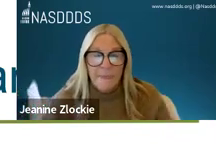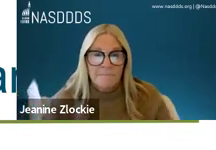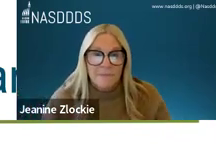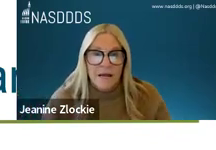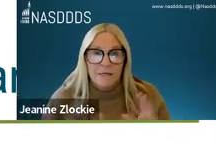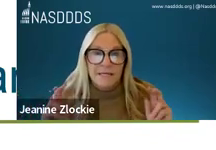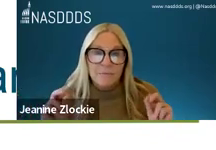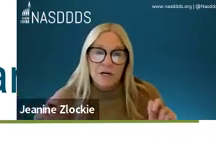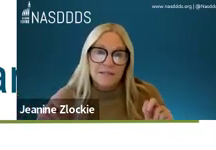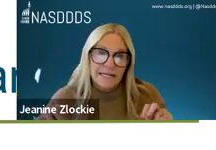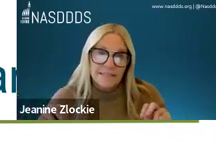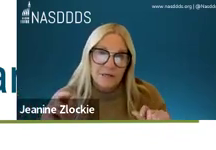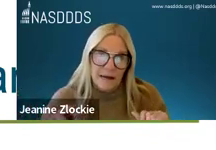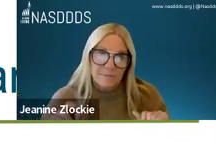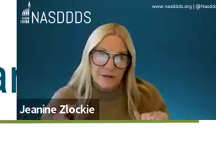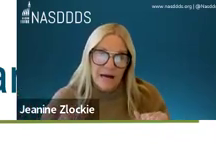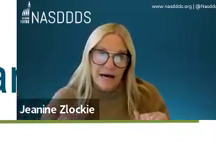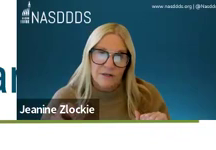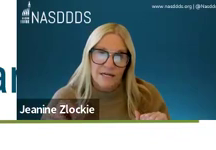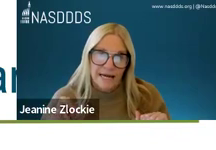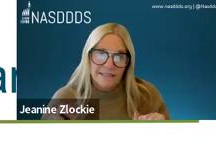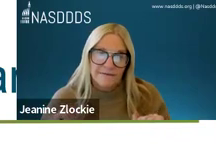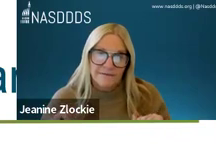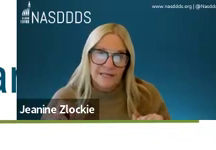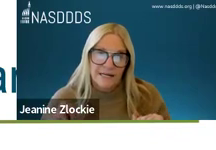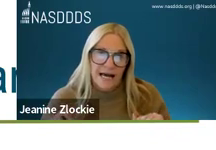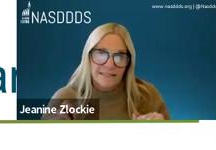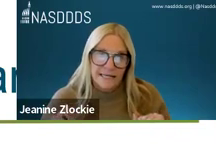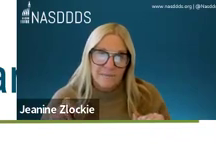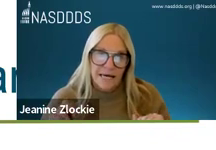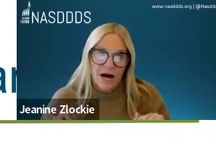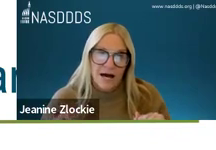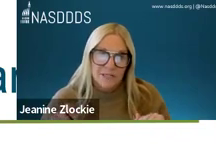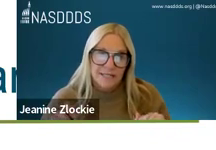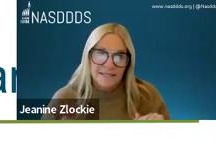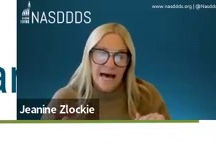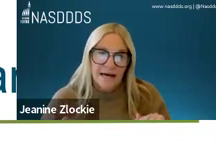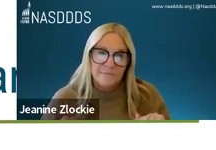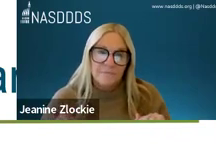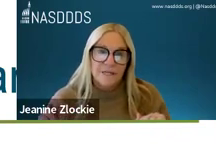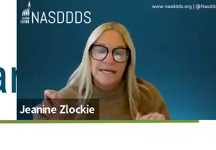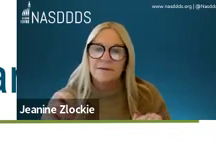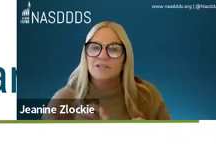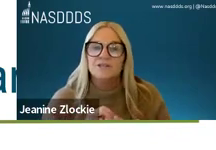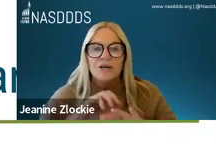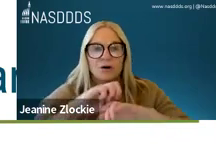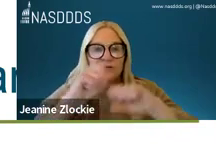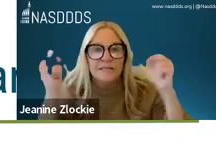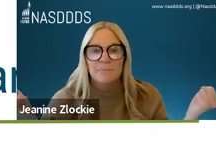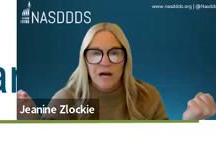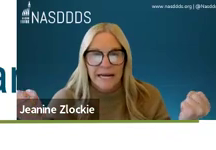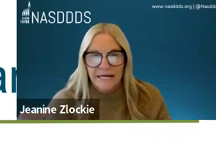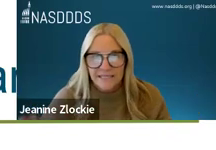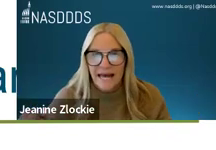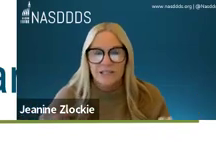ISPAs. But the important thing to remember about a 1915I state plan option is that it